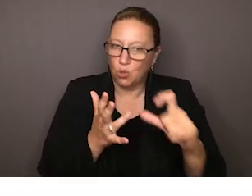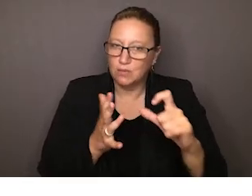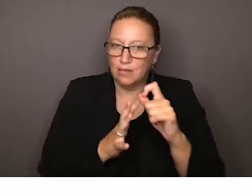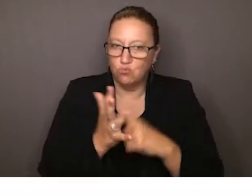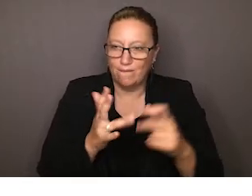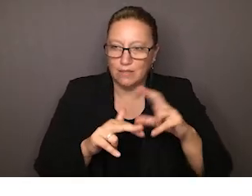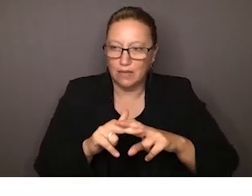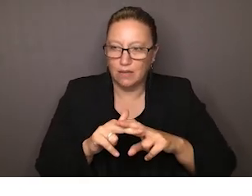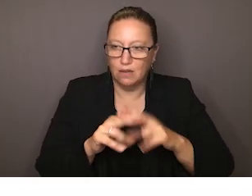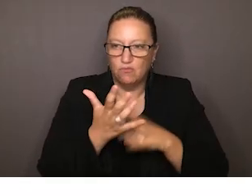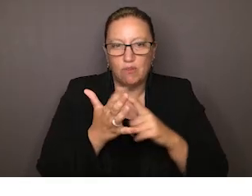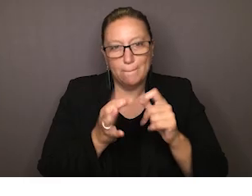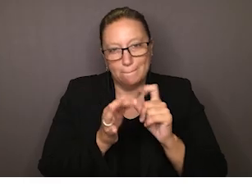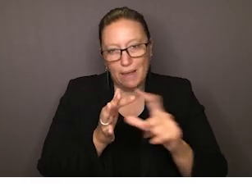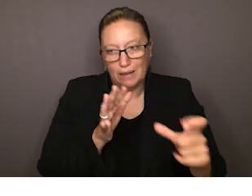Associate Professor